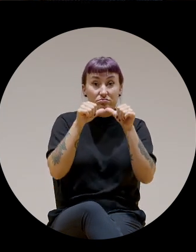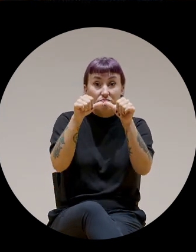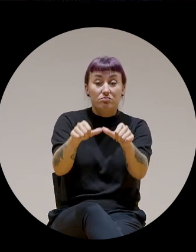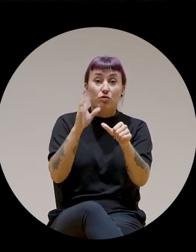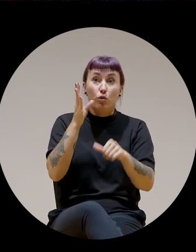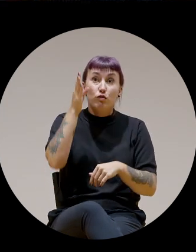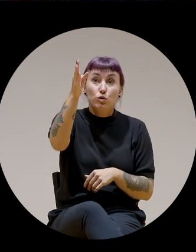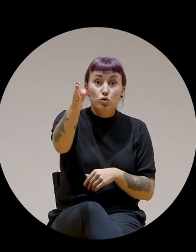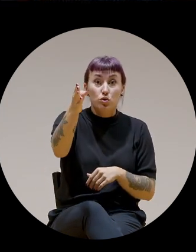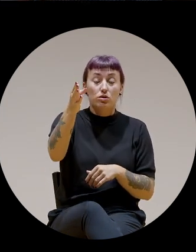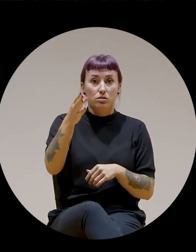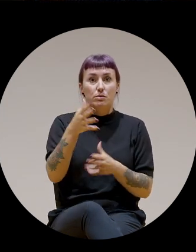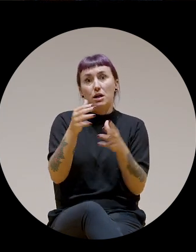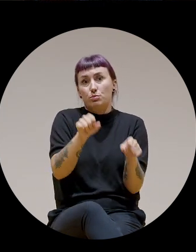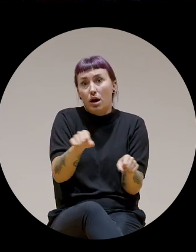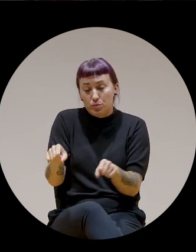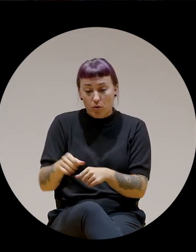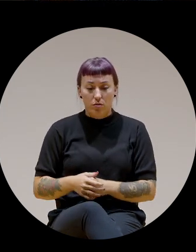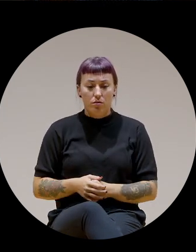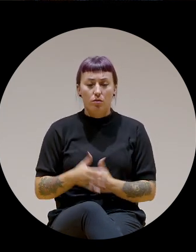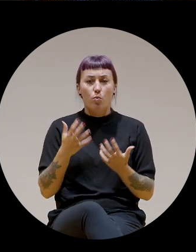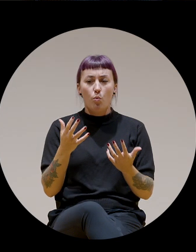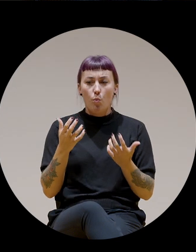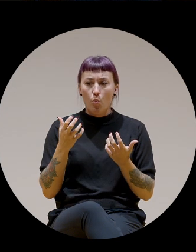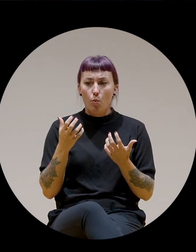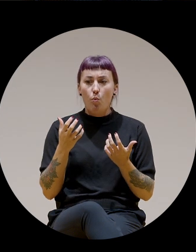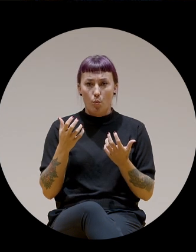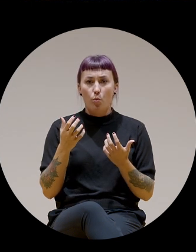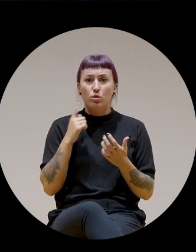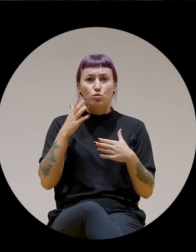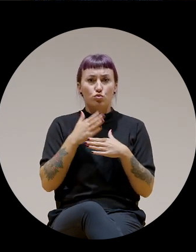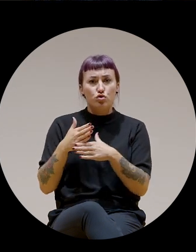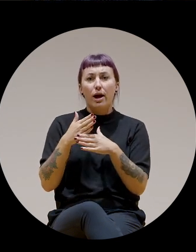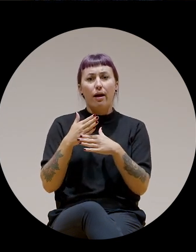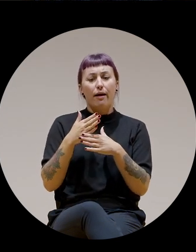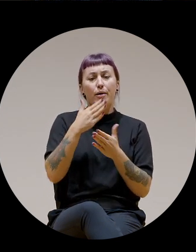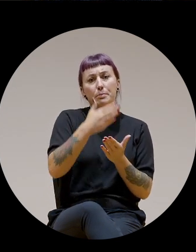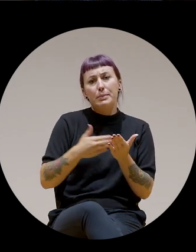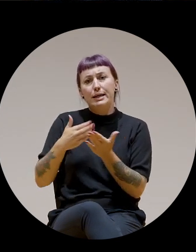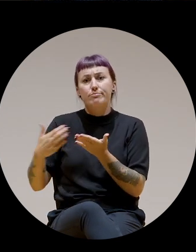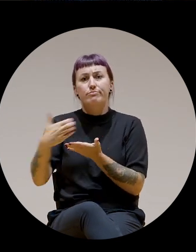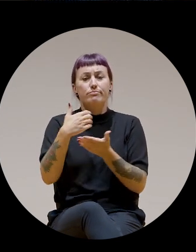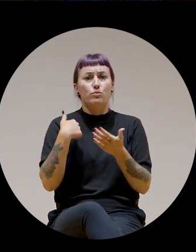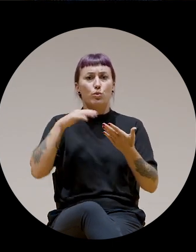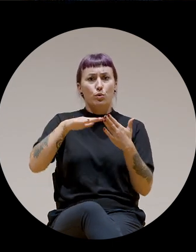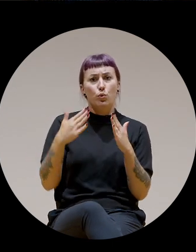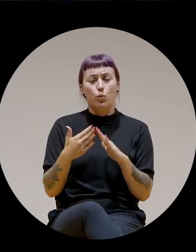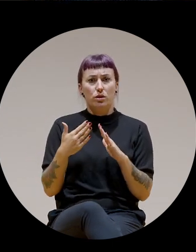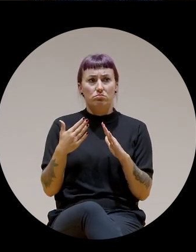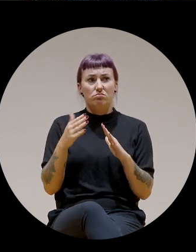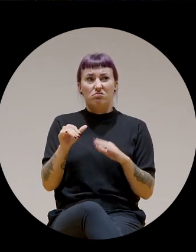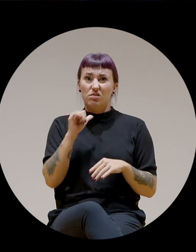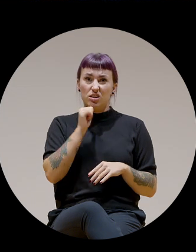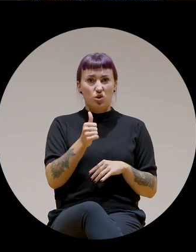as far into the future as it is possible, we wanted to share pieces of our collection with communities that